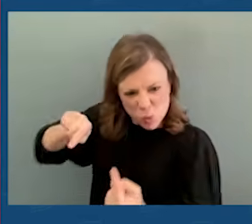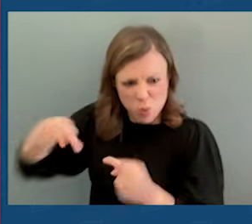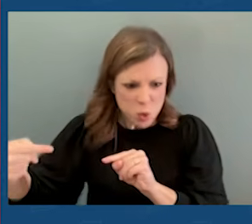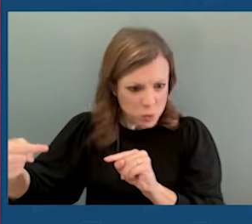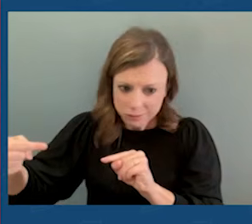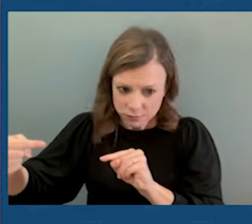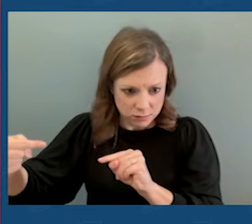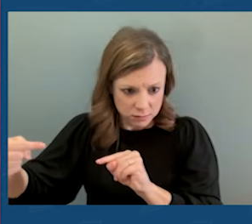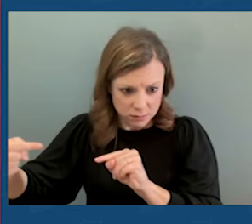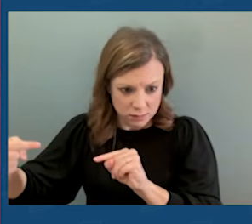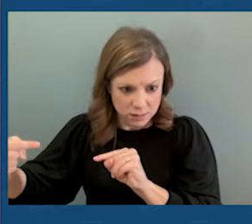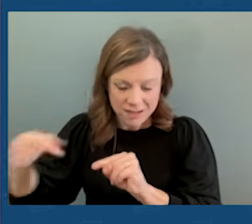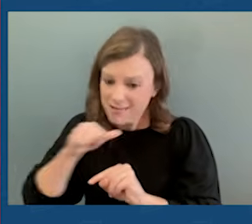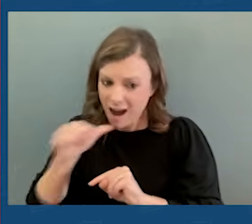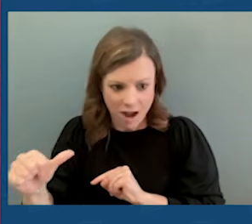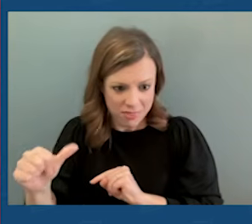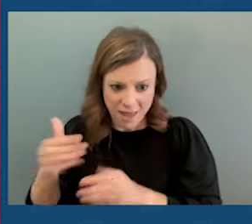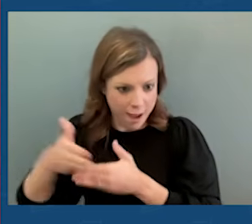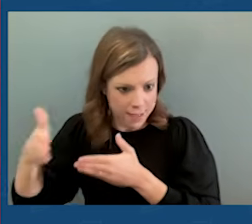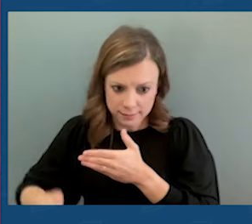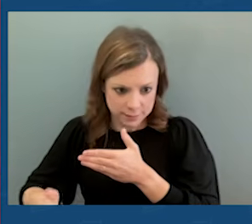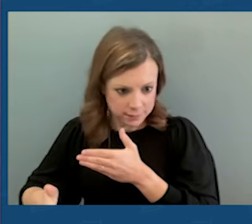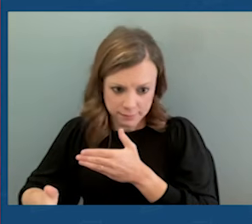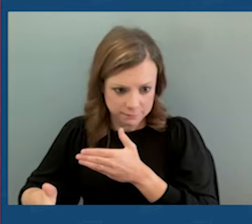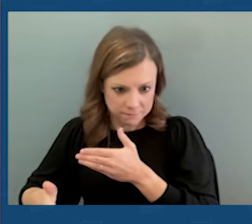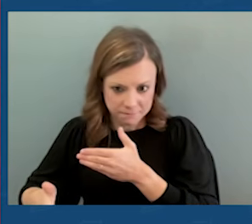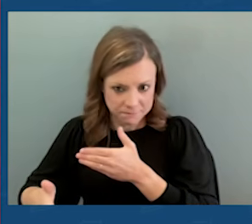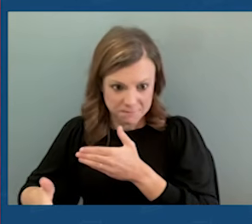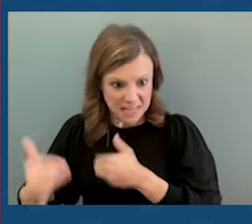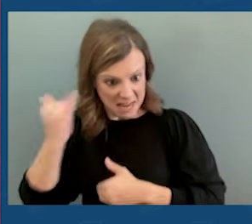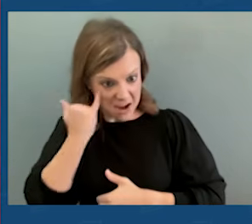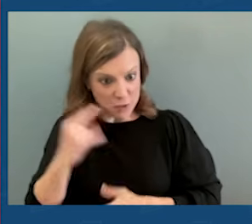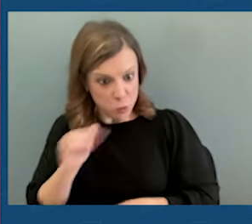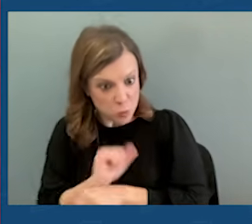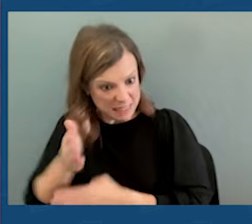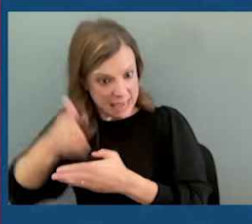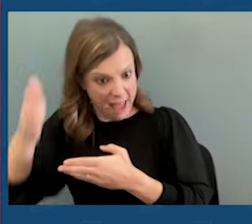Didn't end then. If it did, we wouldn't be having a conversation today.